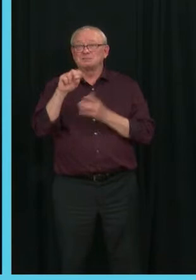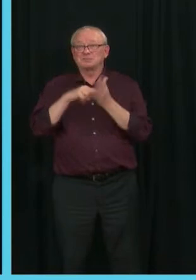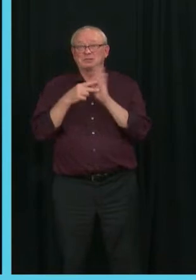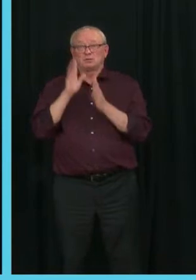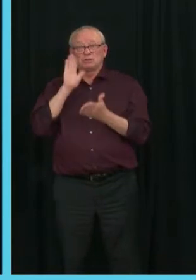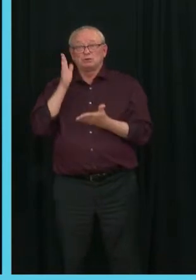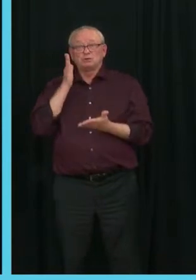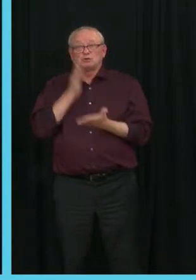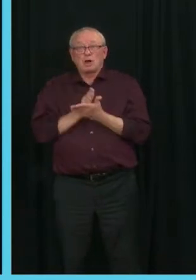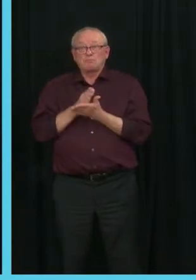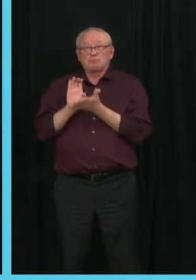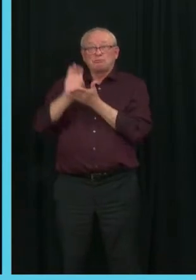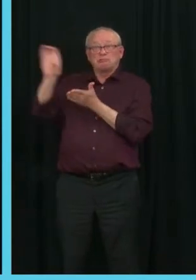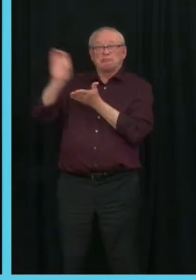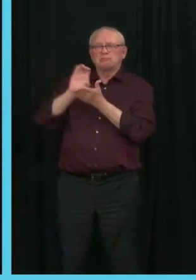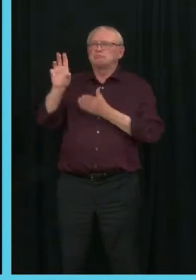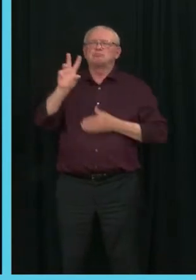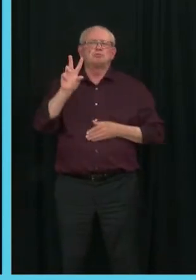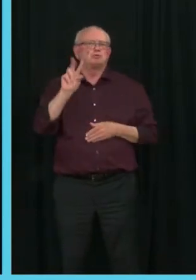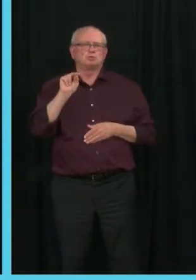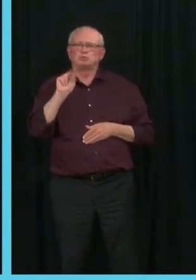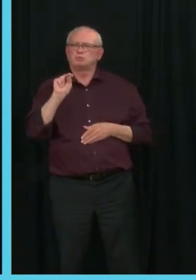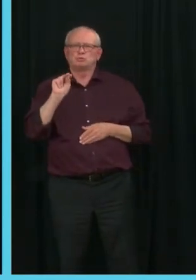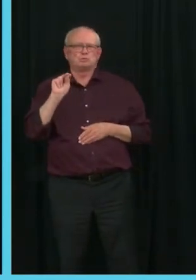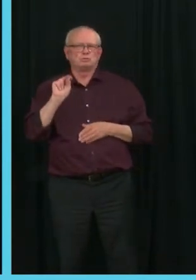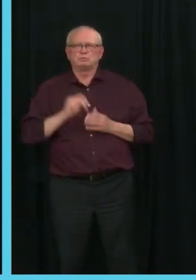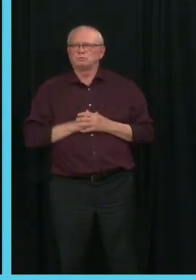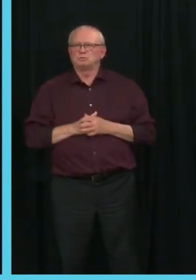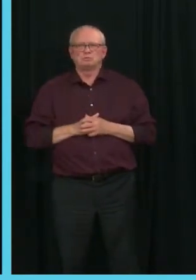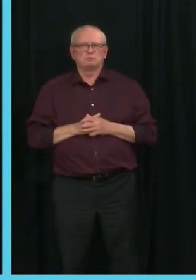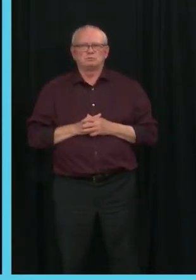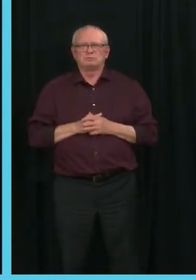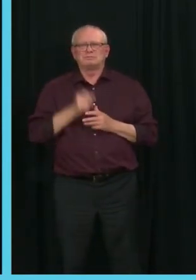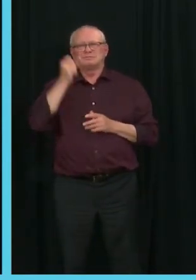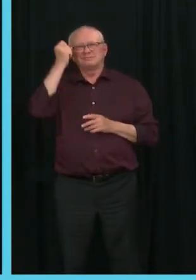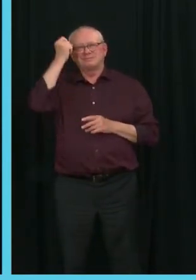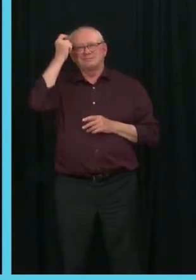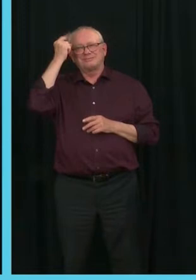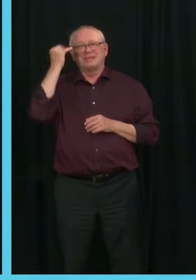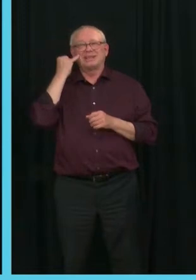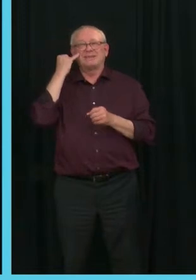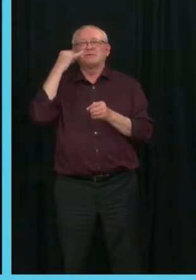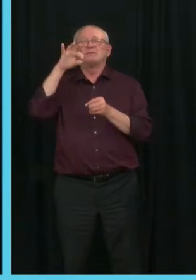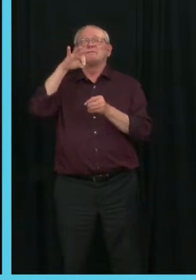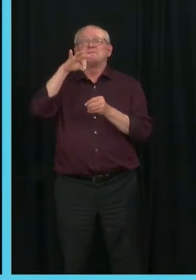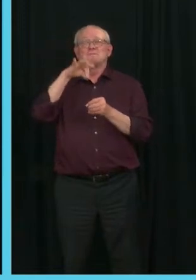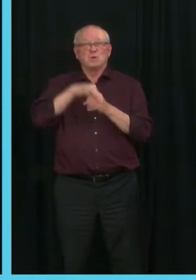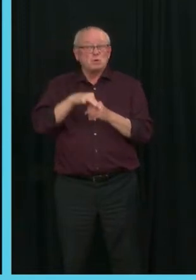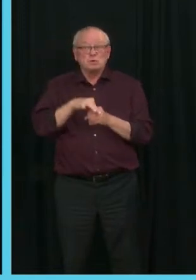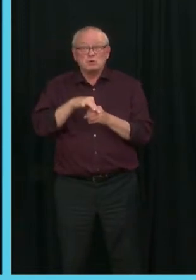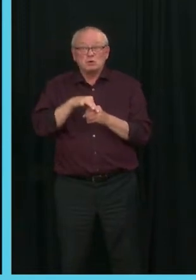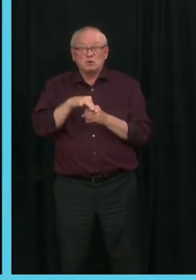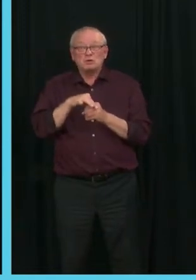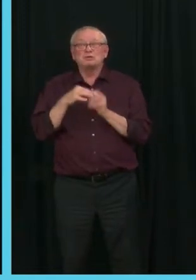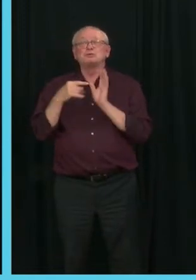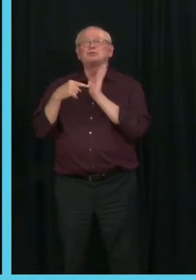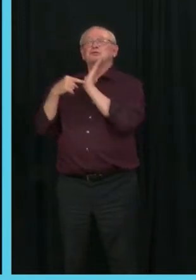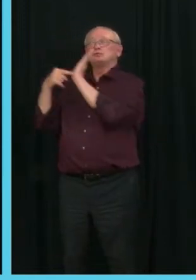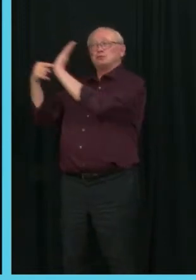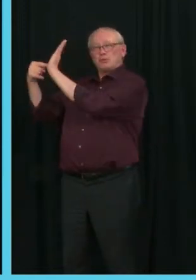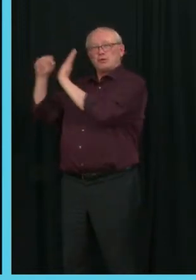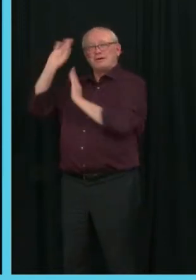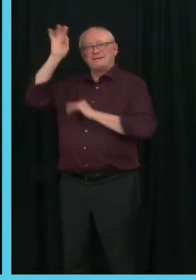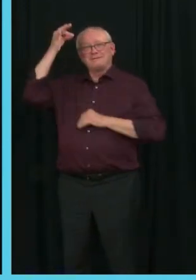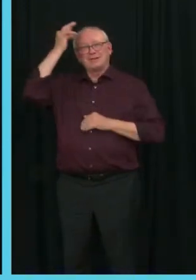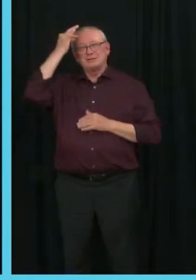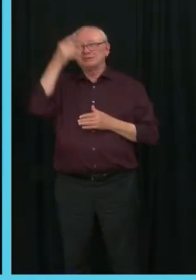always been clear about that. What it does, in our view, it compels the federal government to negotiate the issue of equalization with